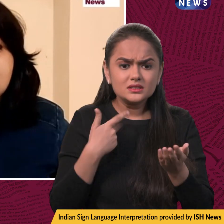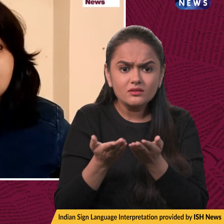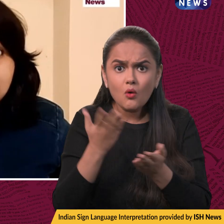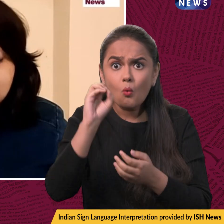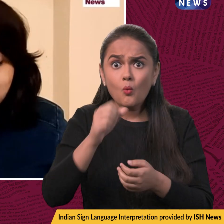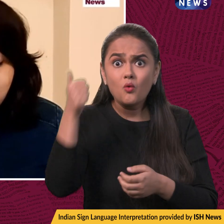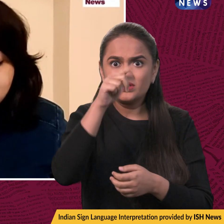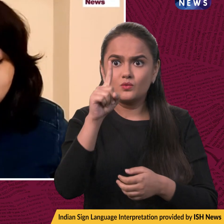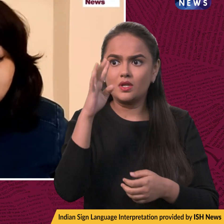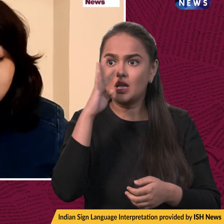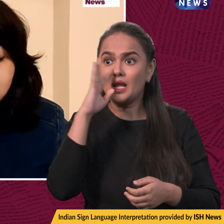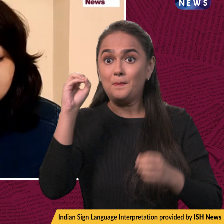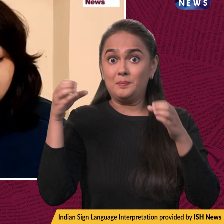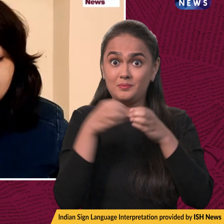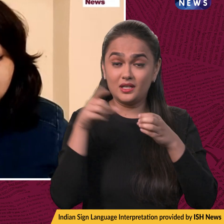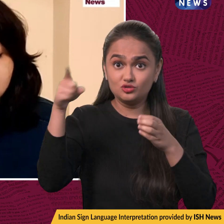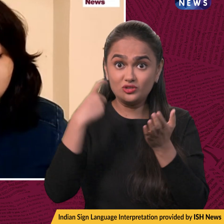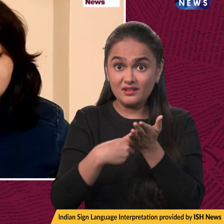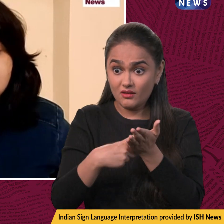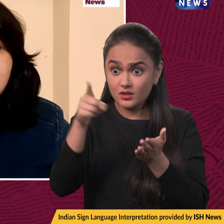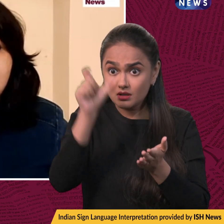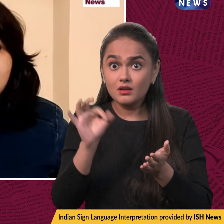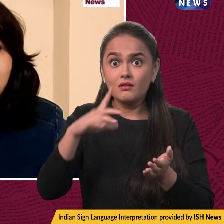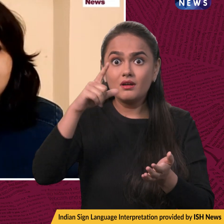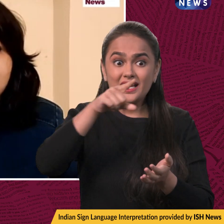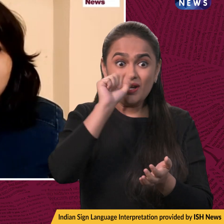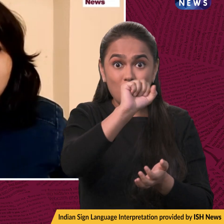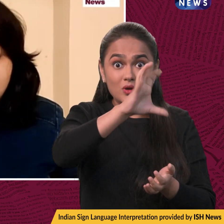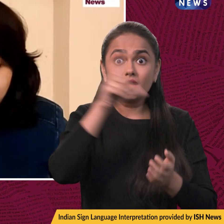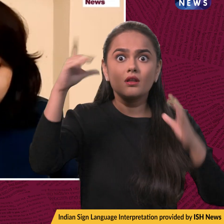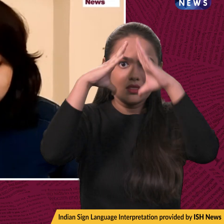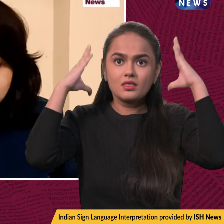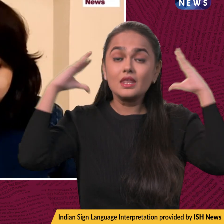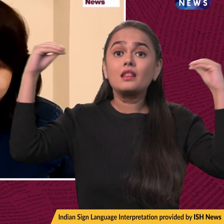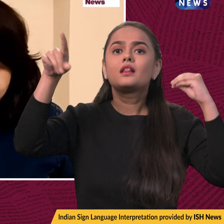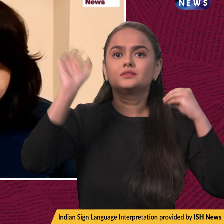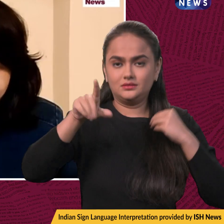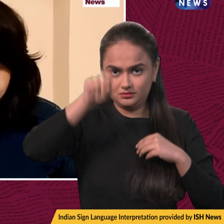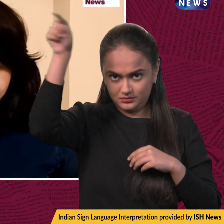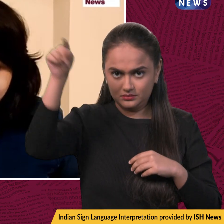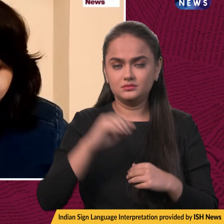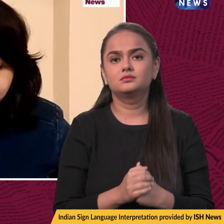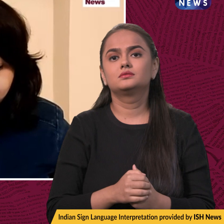the 1990 batch, Rawat is currently the country's envoy to the Netherlands.